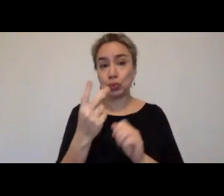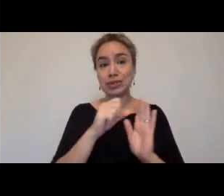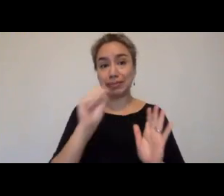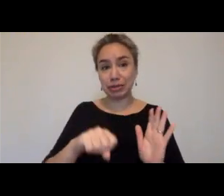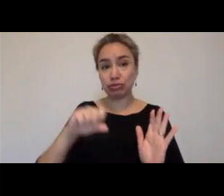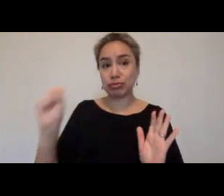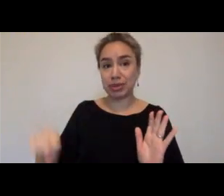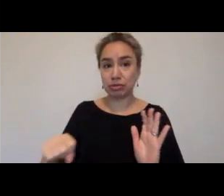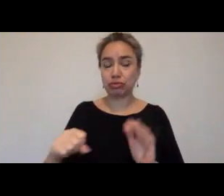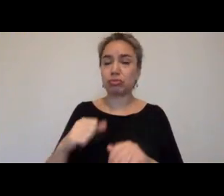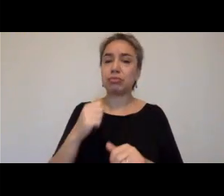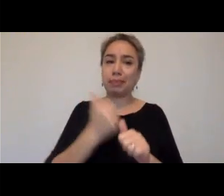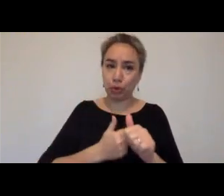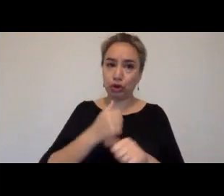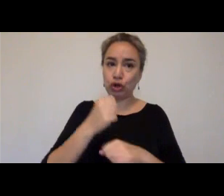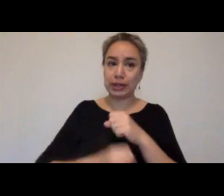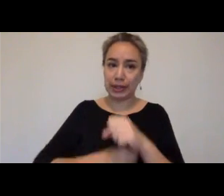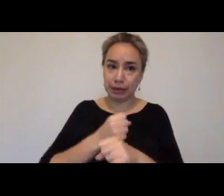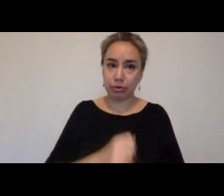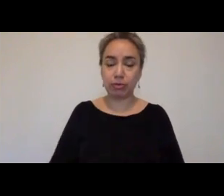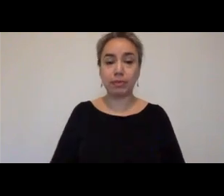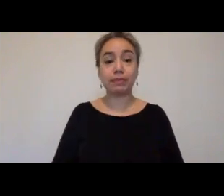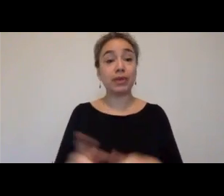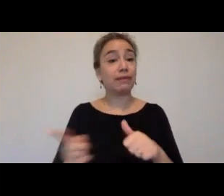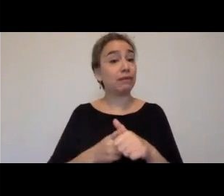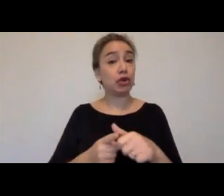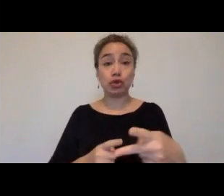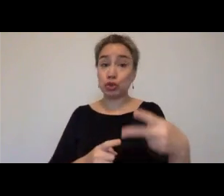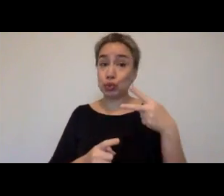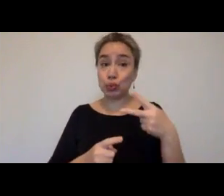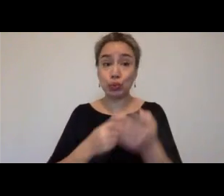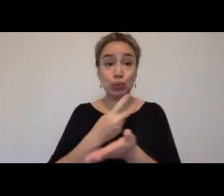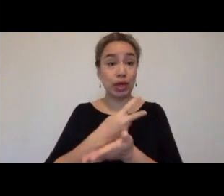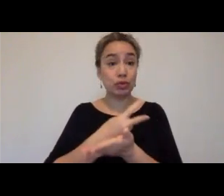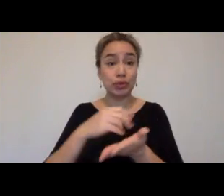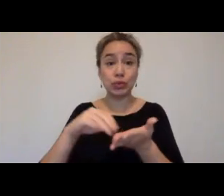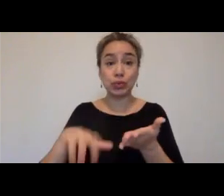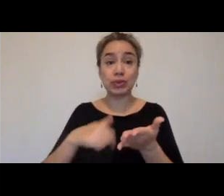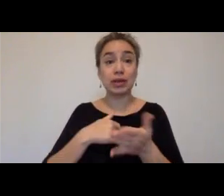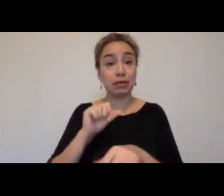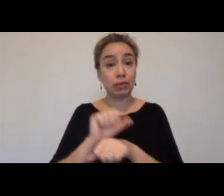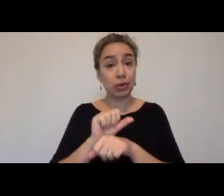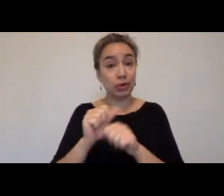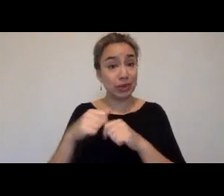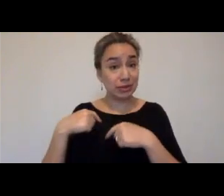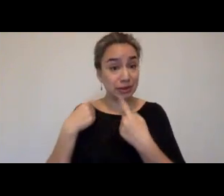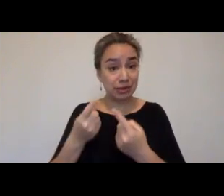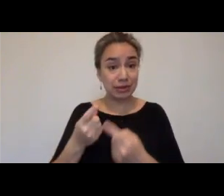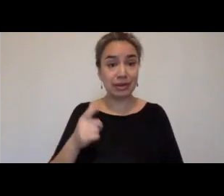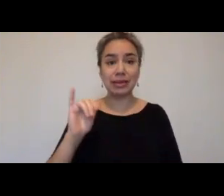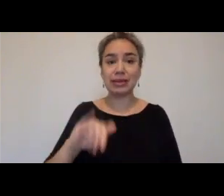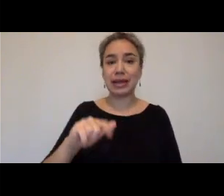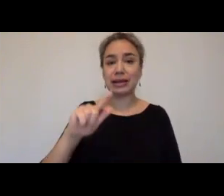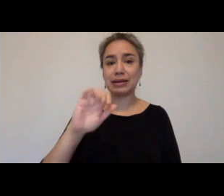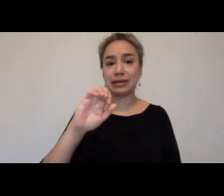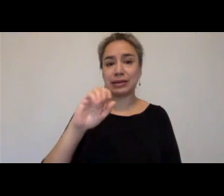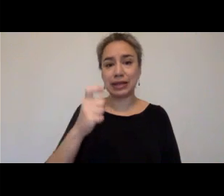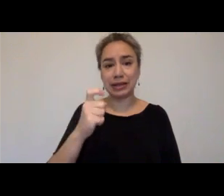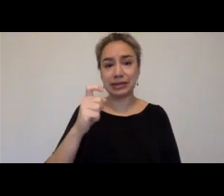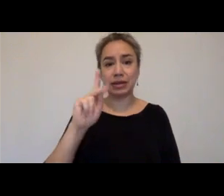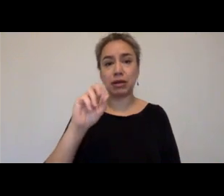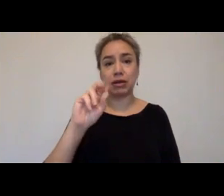year. And the first 2 graduate students that I've been working with are Lex Canelli and Pacholo